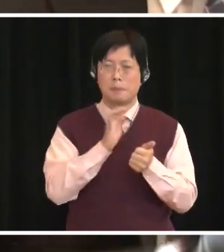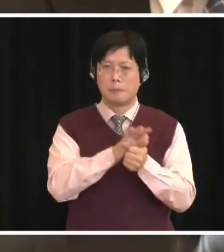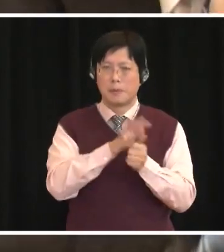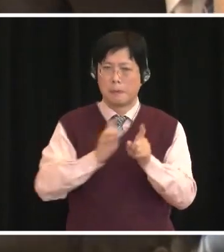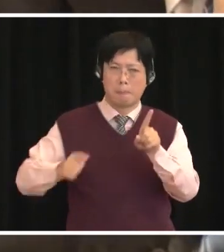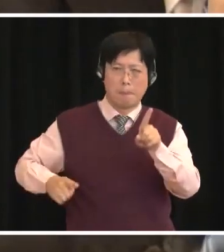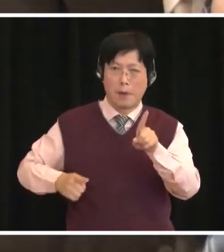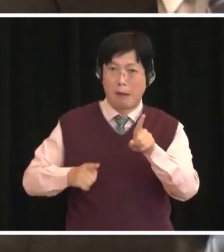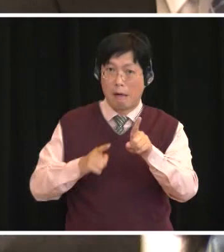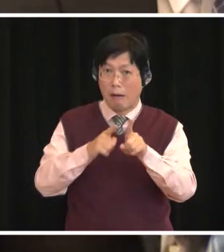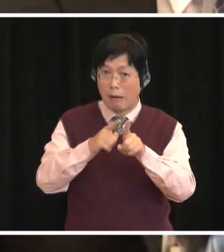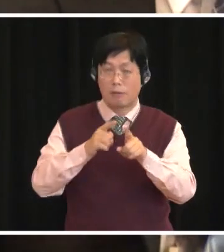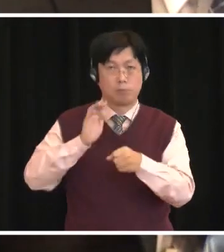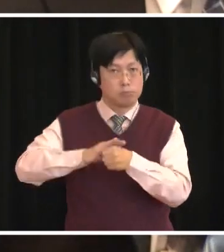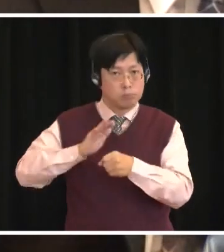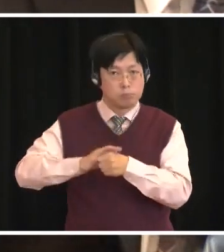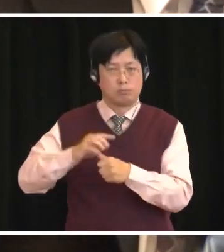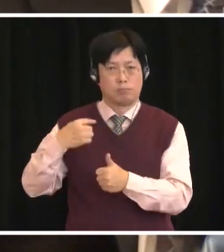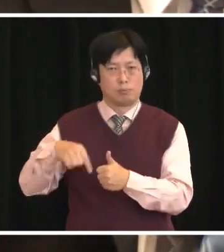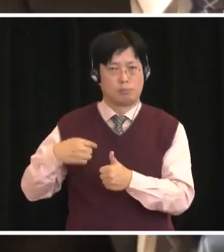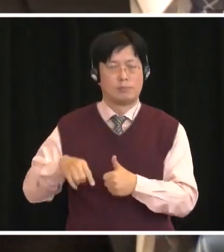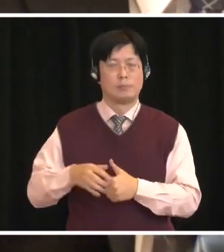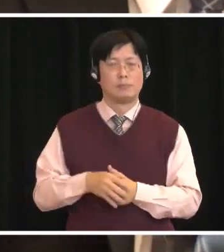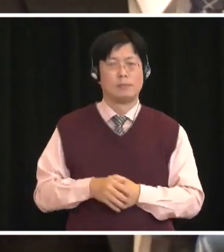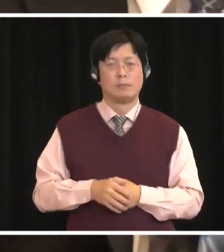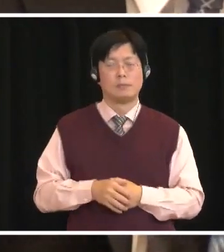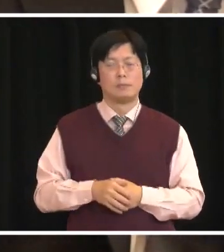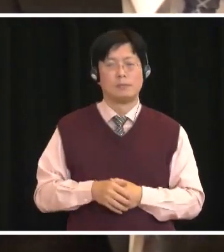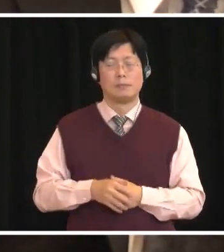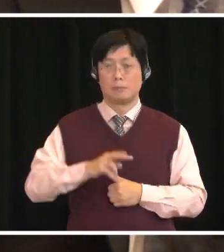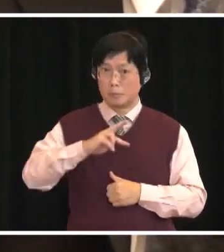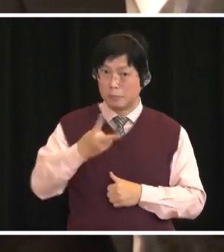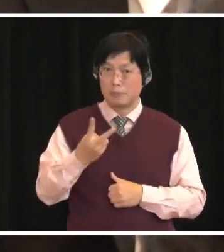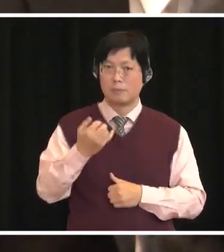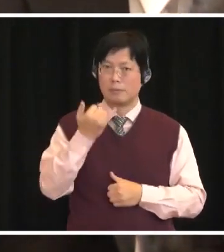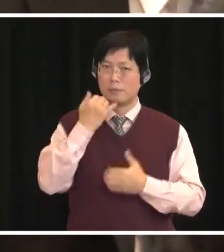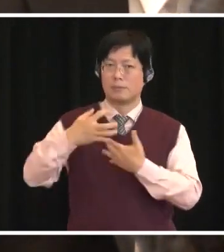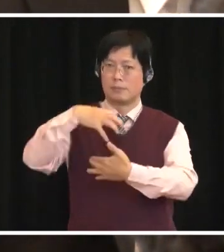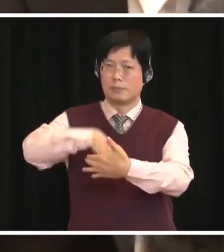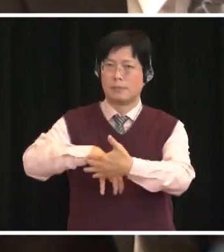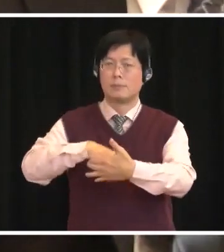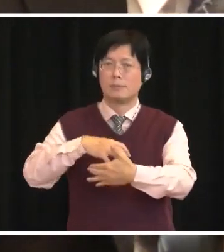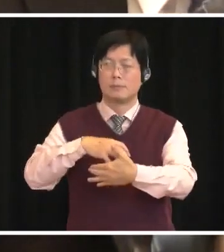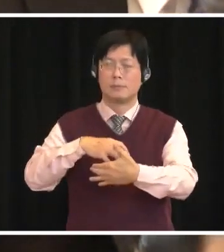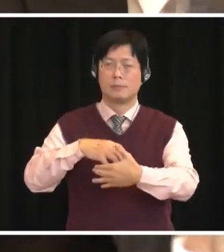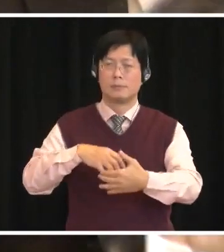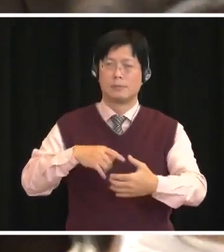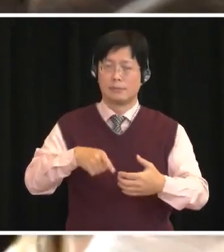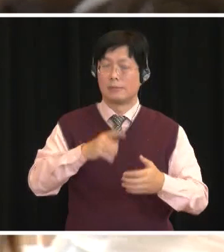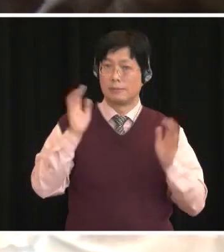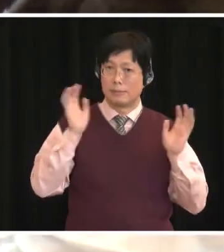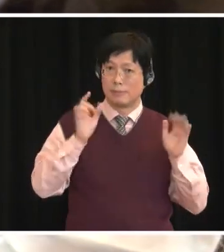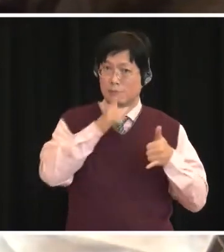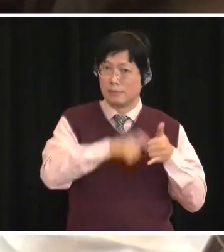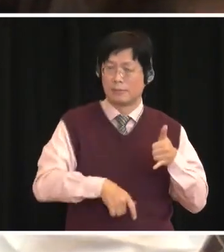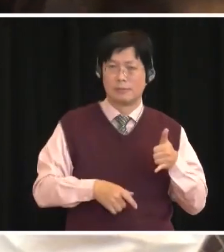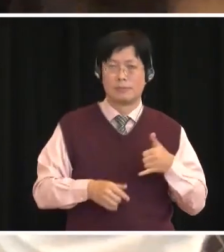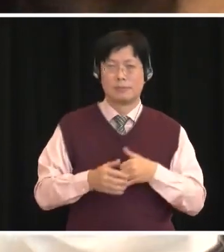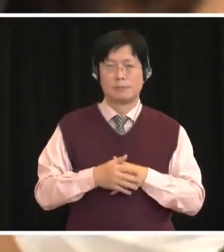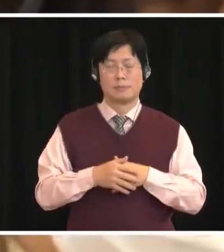In this class, teachers will provide extra instructions to help these children to catch